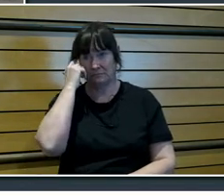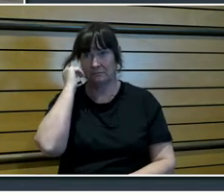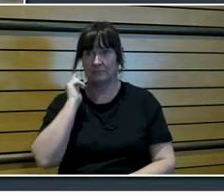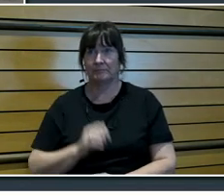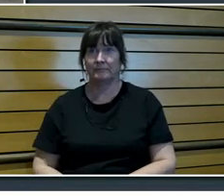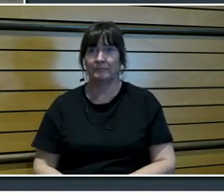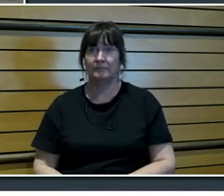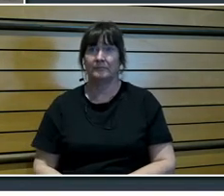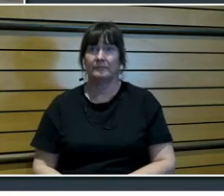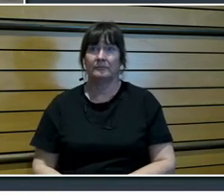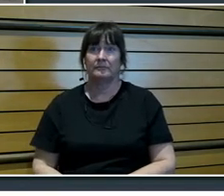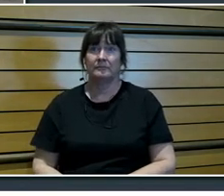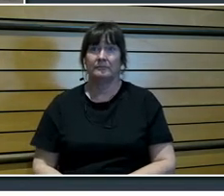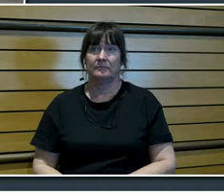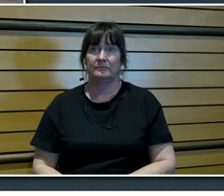Kia ora, John.